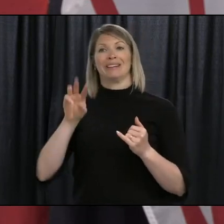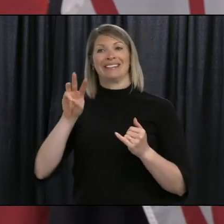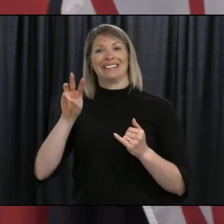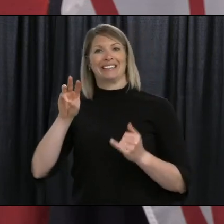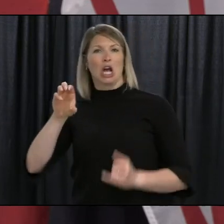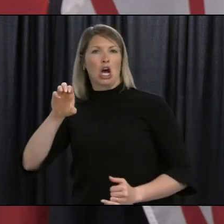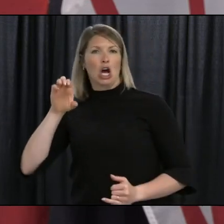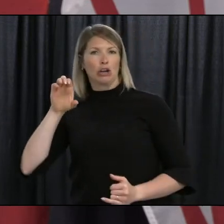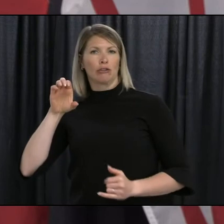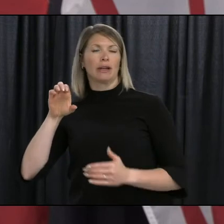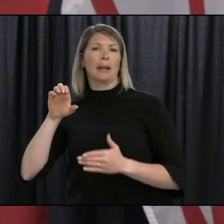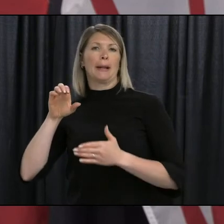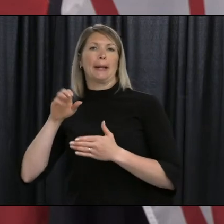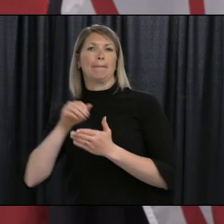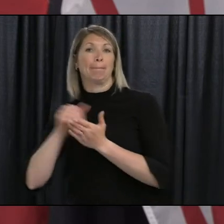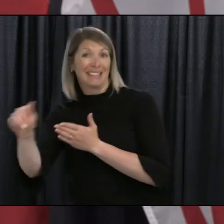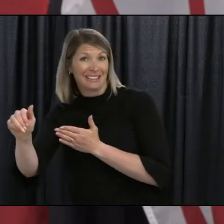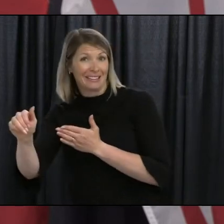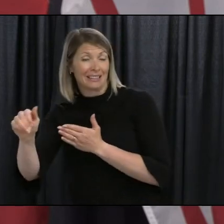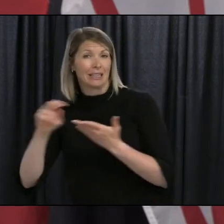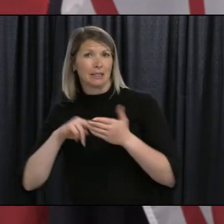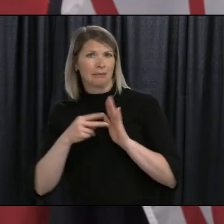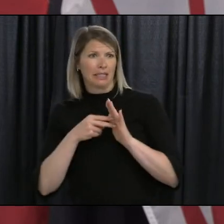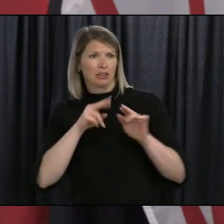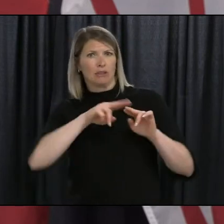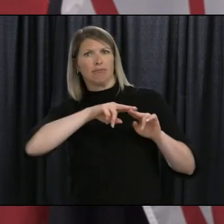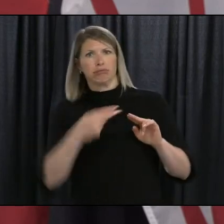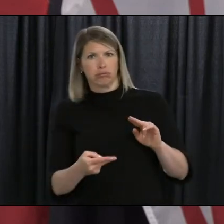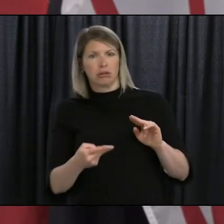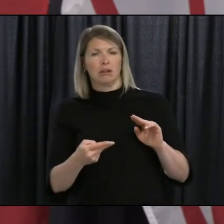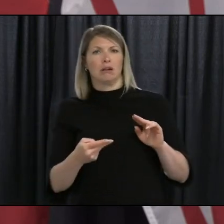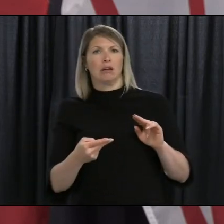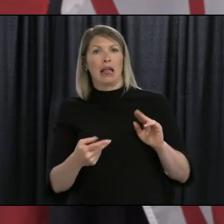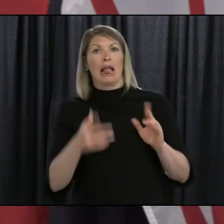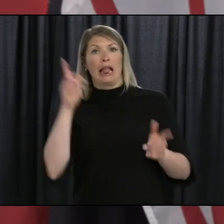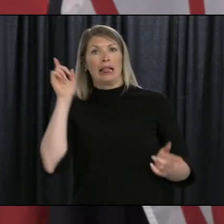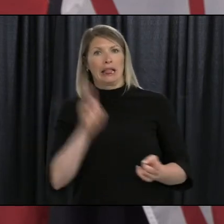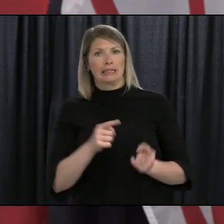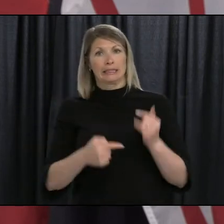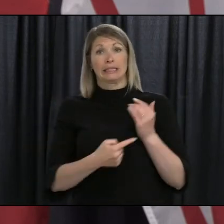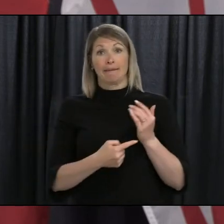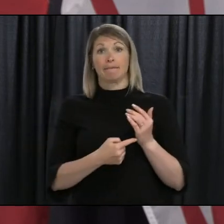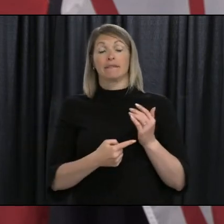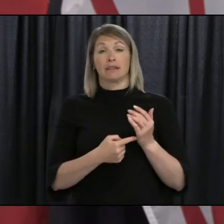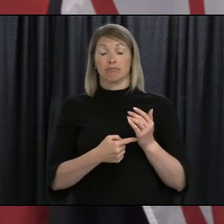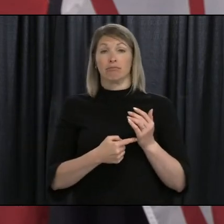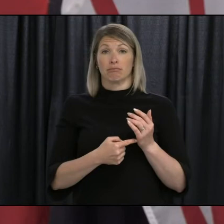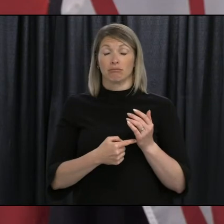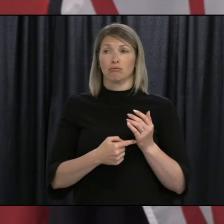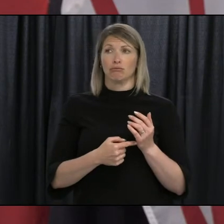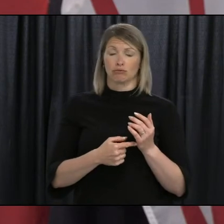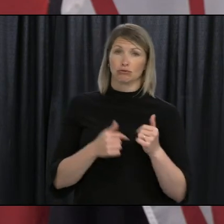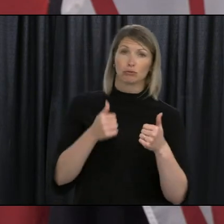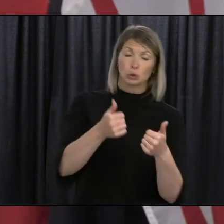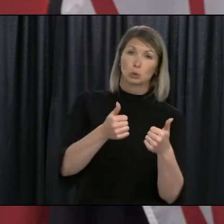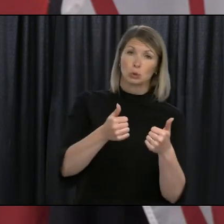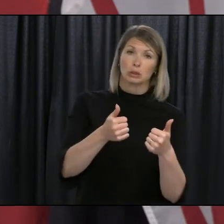made significant progress while there were still challenges. But the challenges now